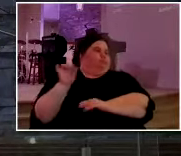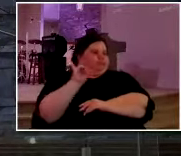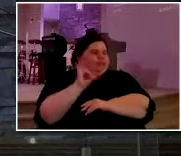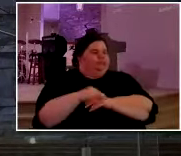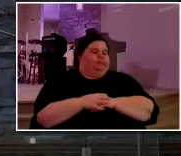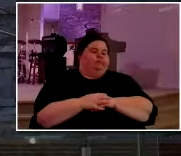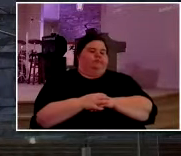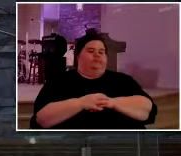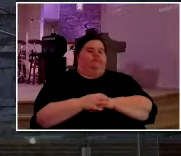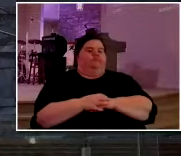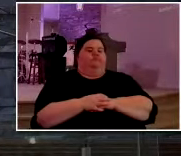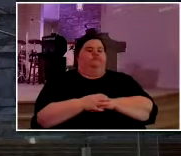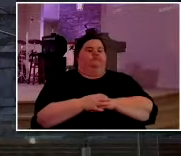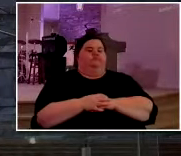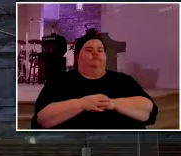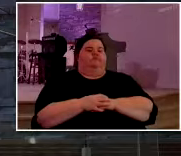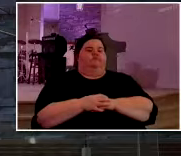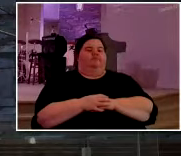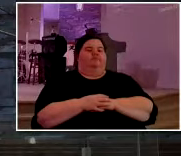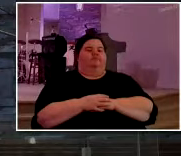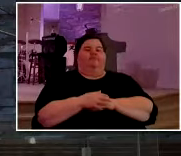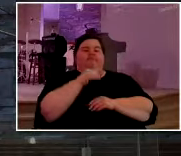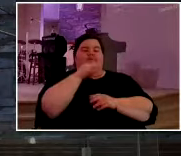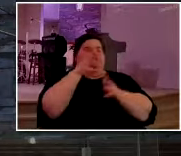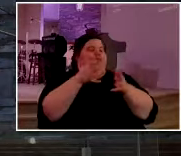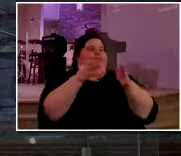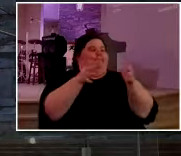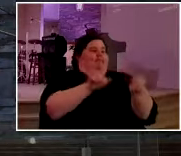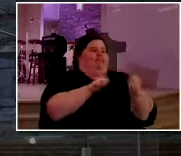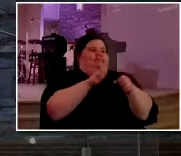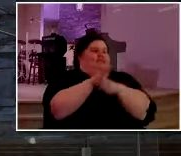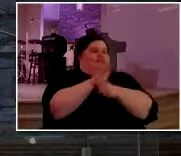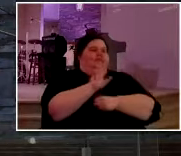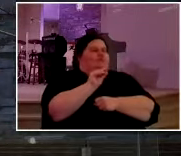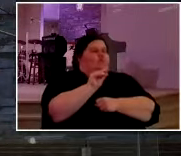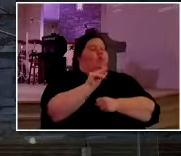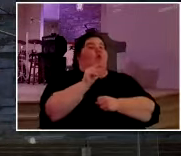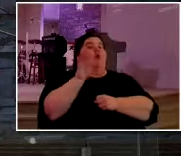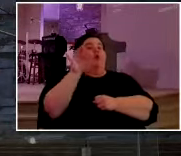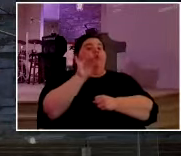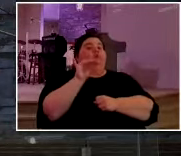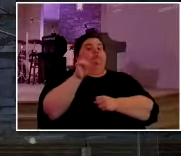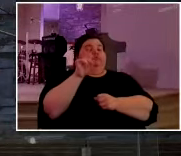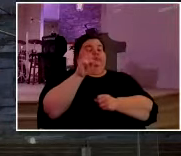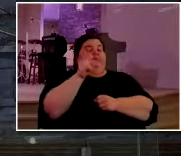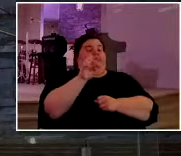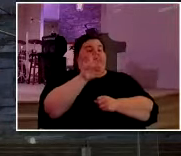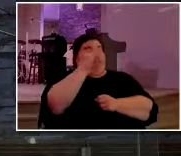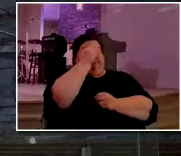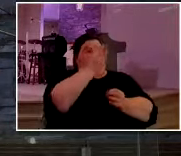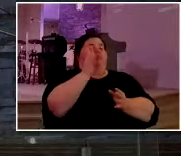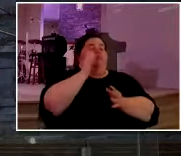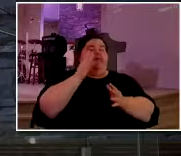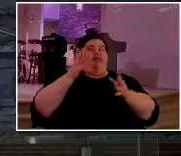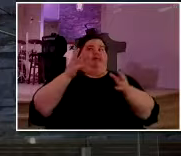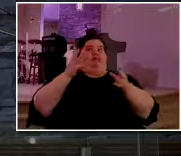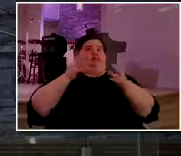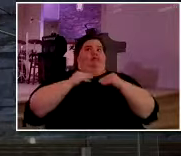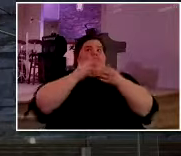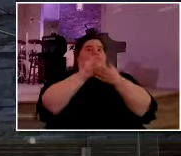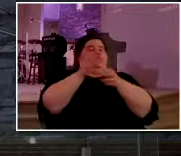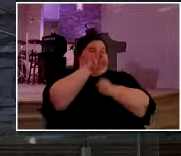doesn't just leave us there. Peter goes on to say that ye shall receive the gift of the Holy Ghost, also known as the